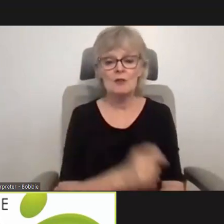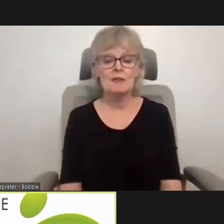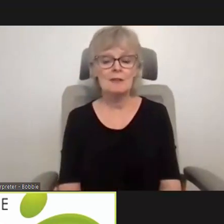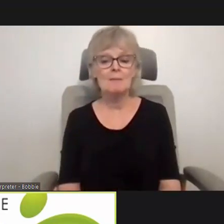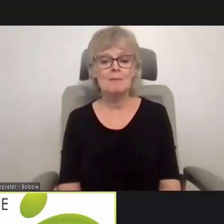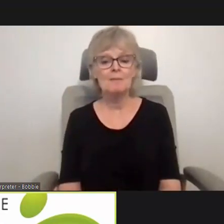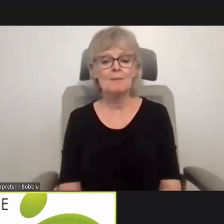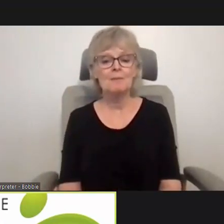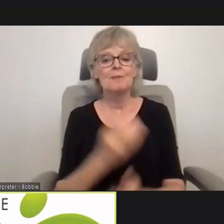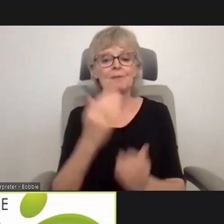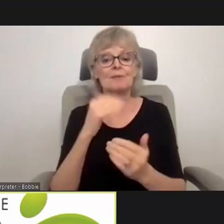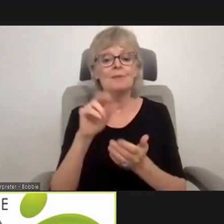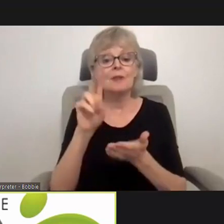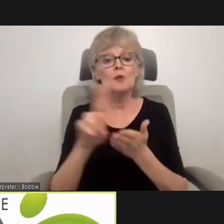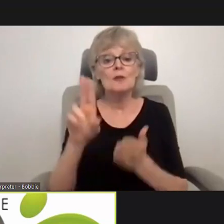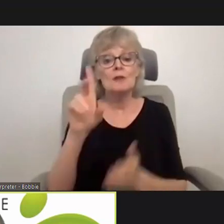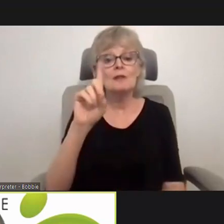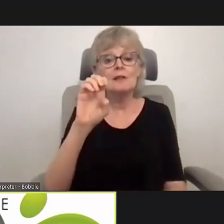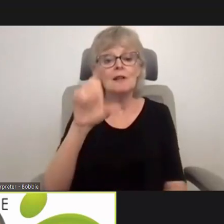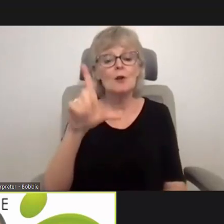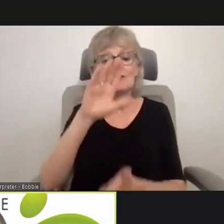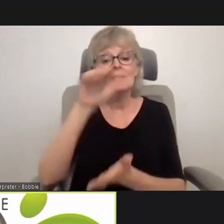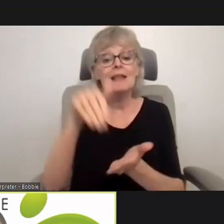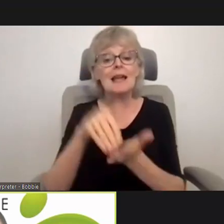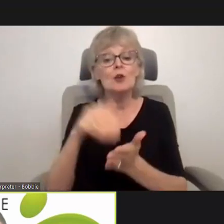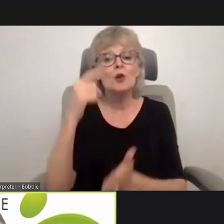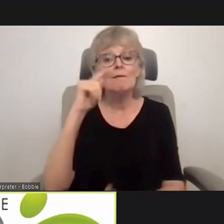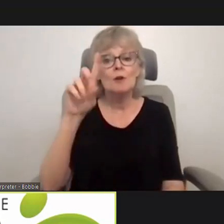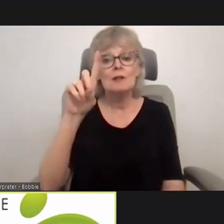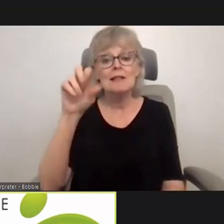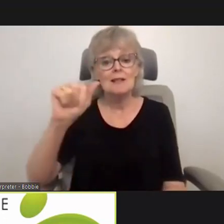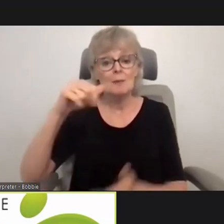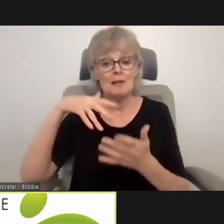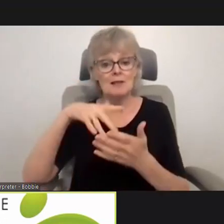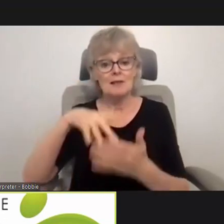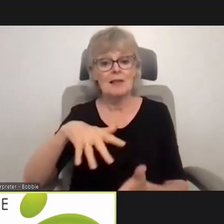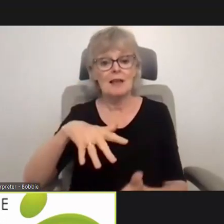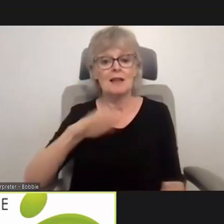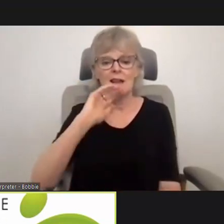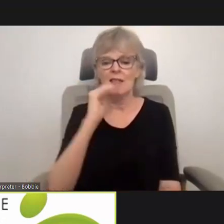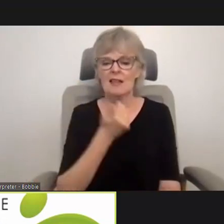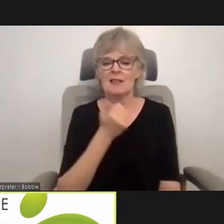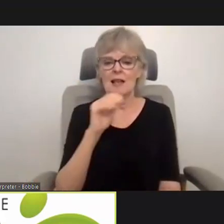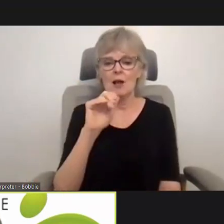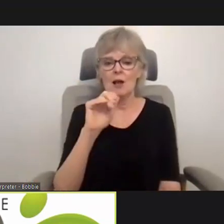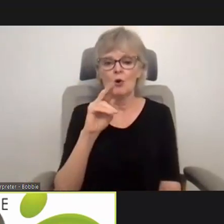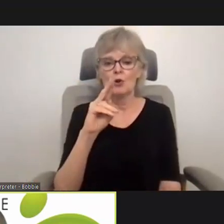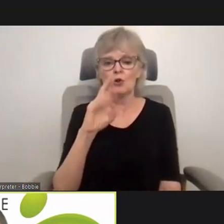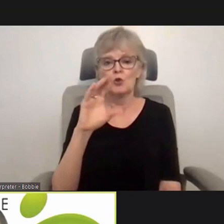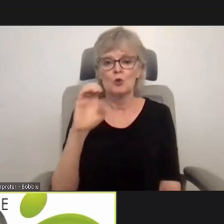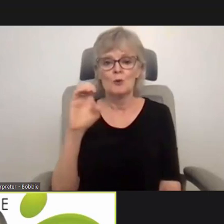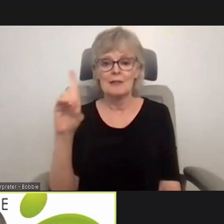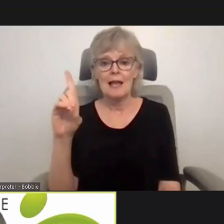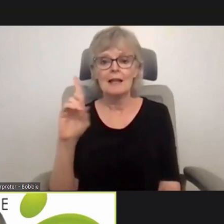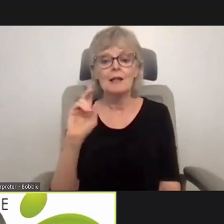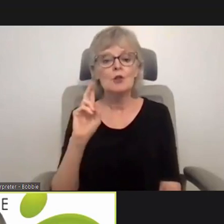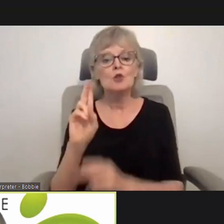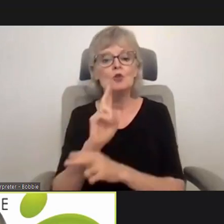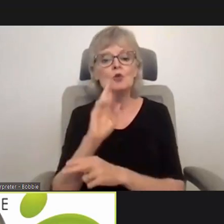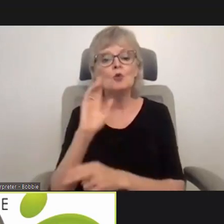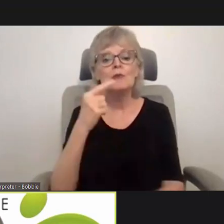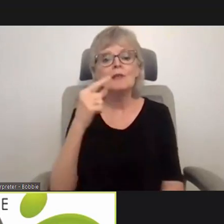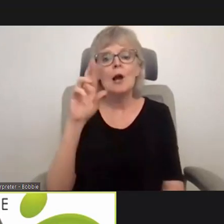With the University of Delaware Center for Disability Studies, which is our USAD, we used some of our grant funding